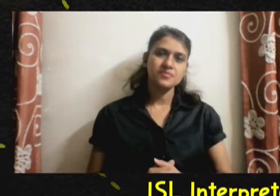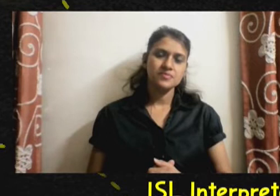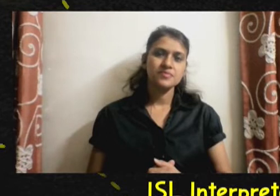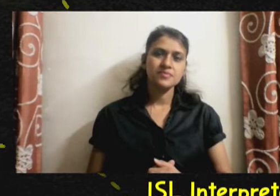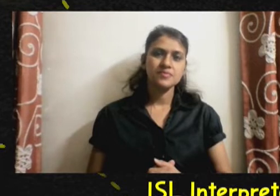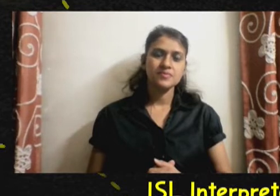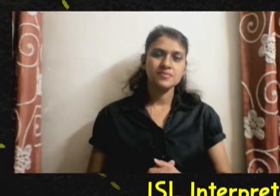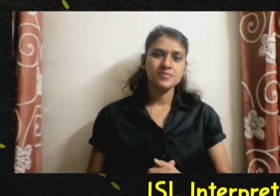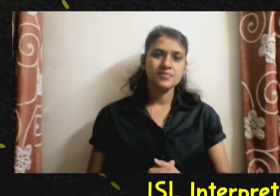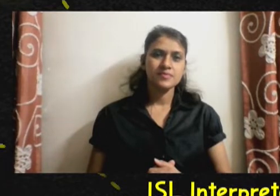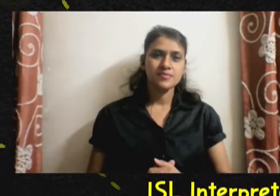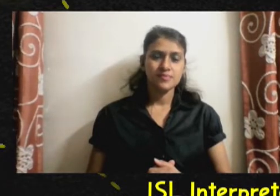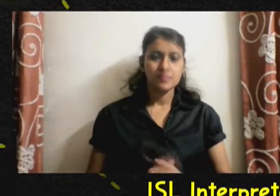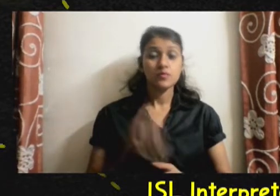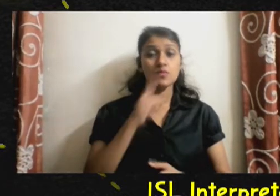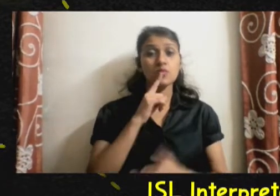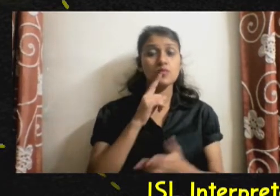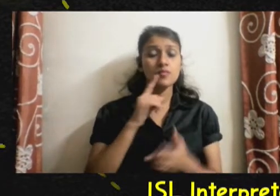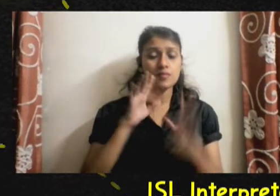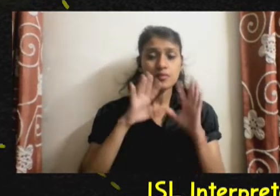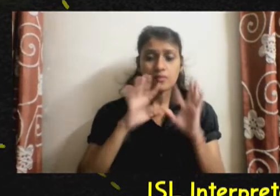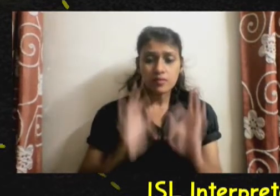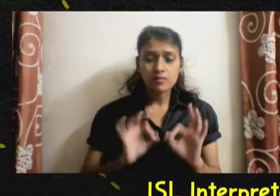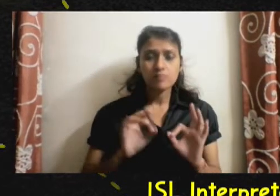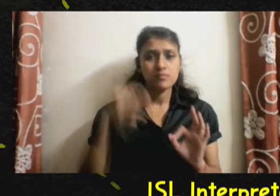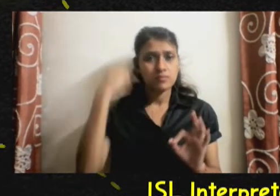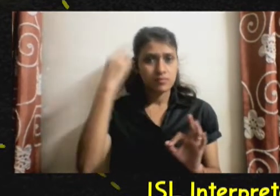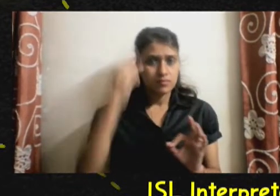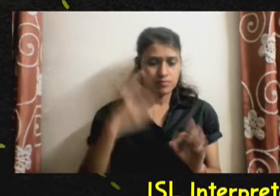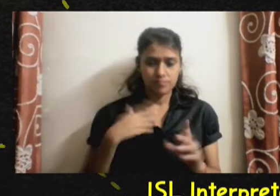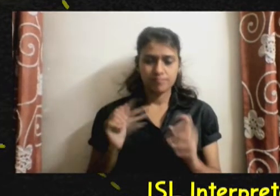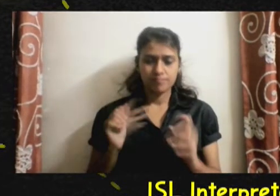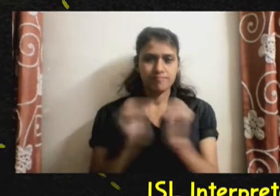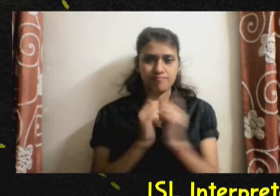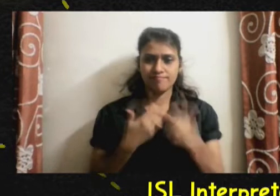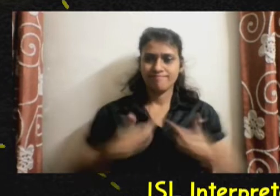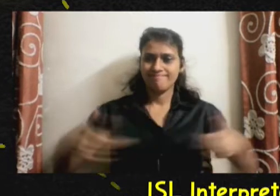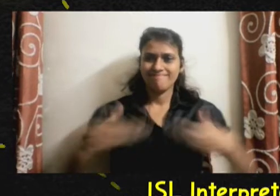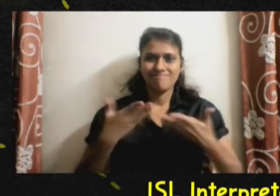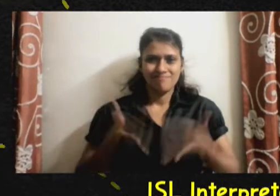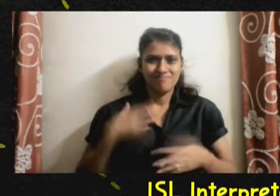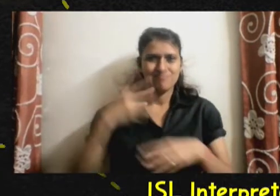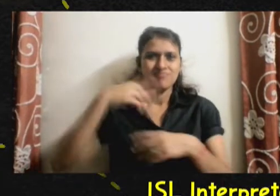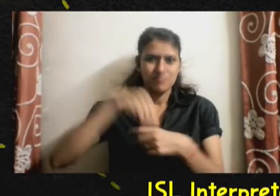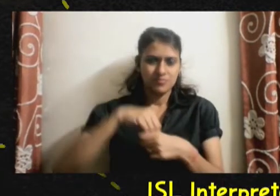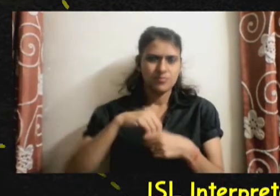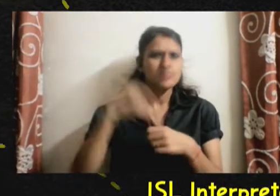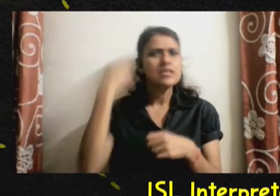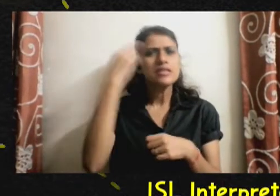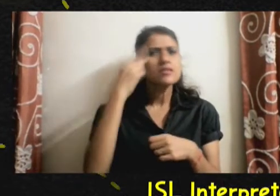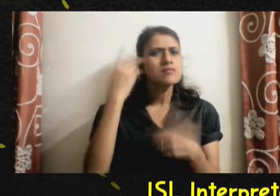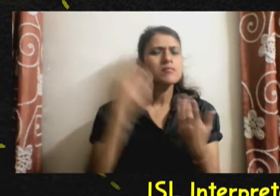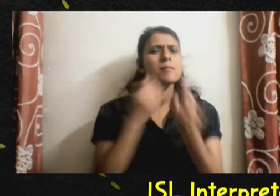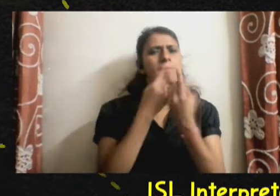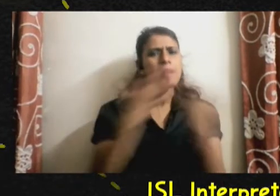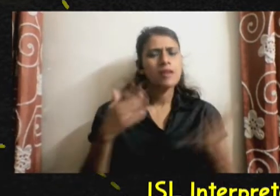the real reason that I'm part of this panel is also because a lot of helplines